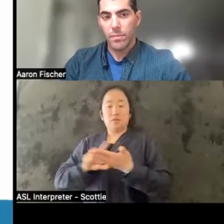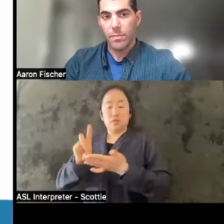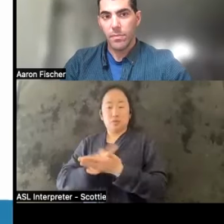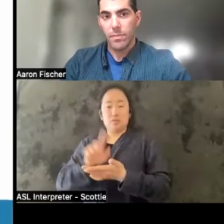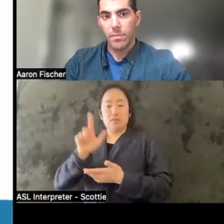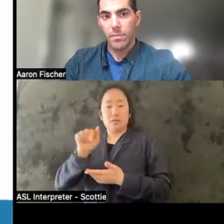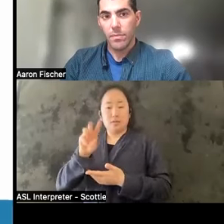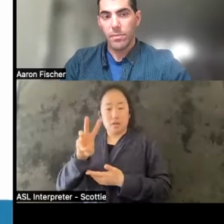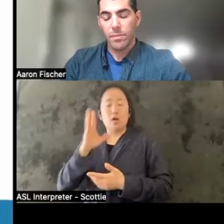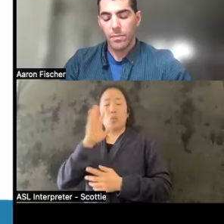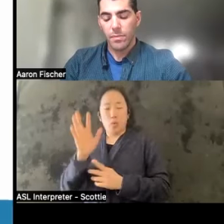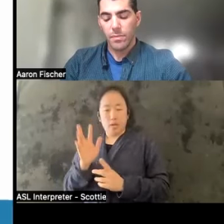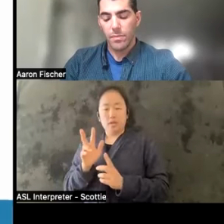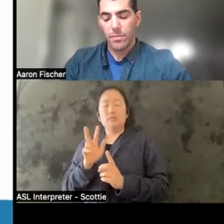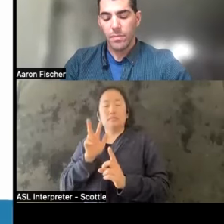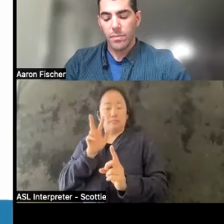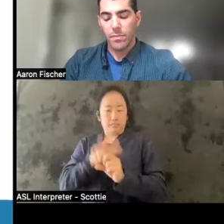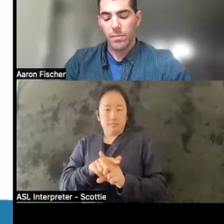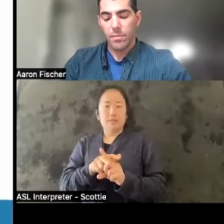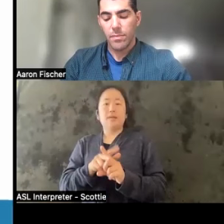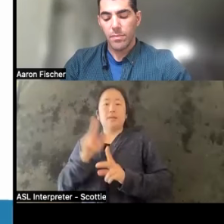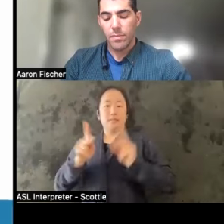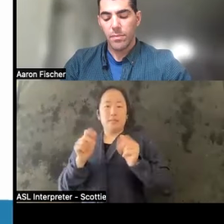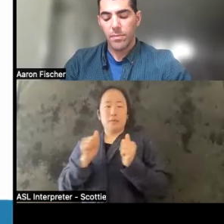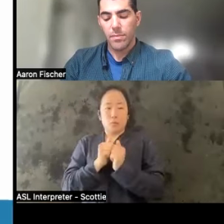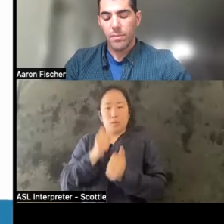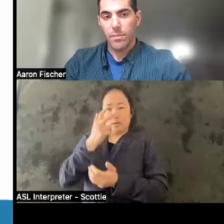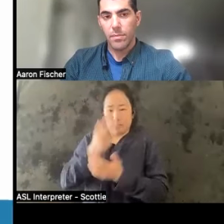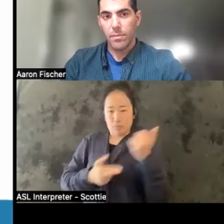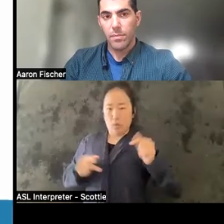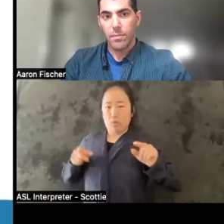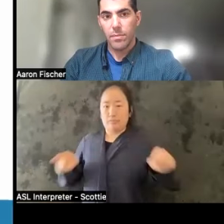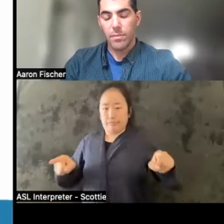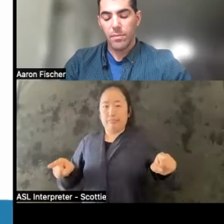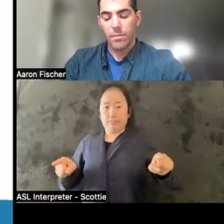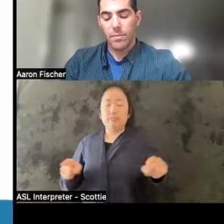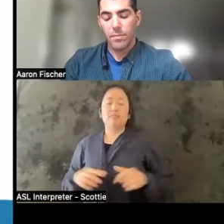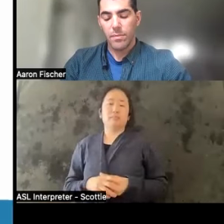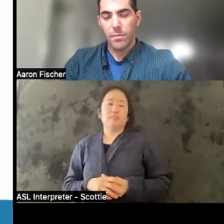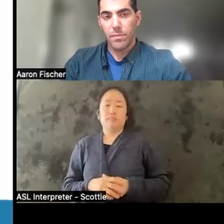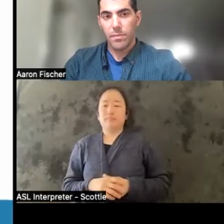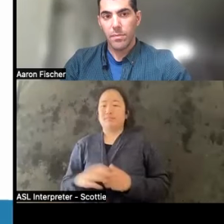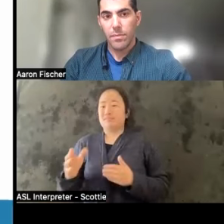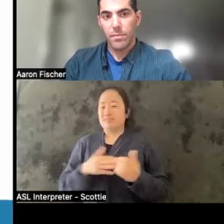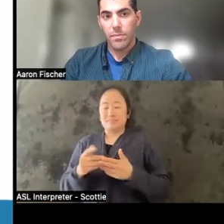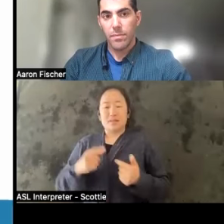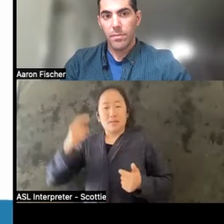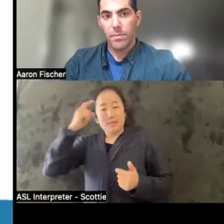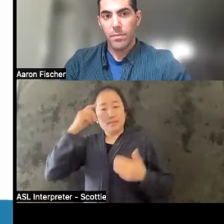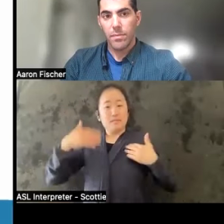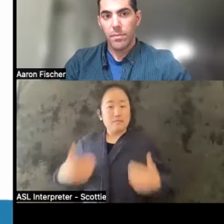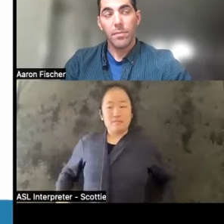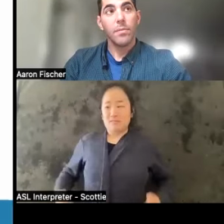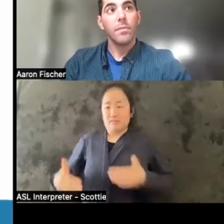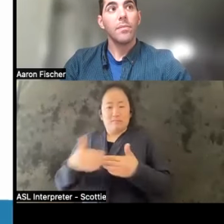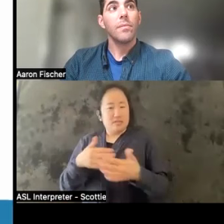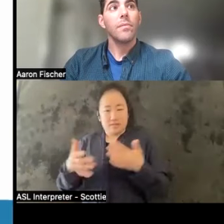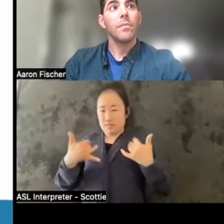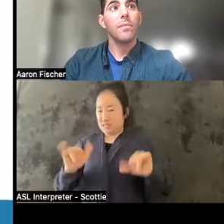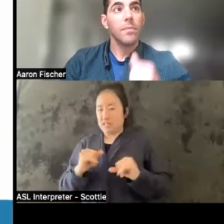cover people who have impairments, regardless of where those impairments originate. So if a person has